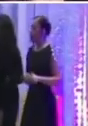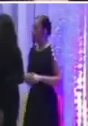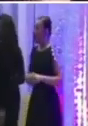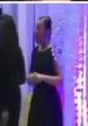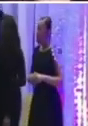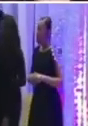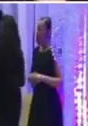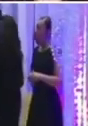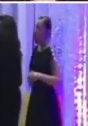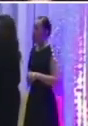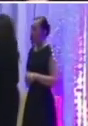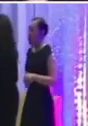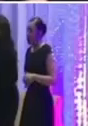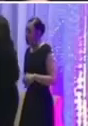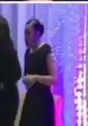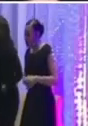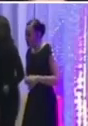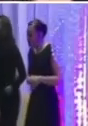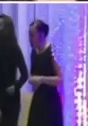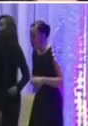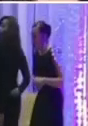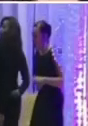Happy day.